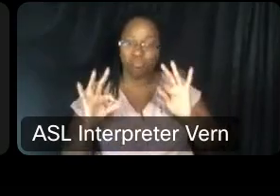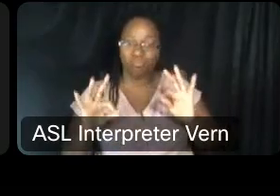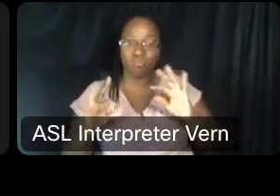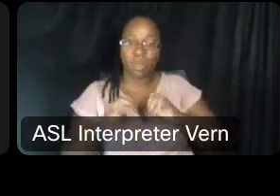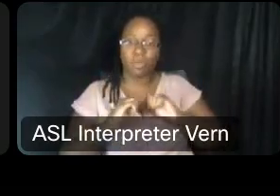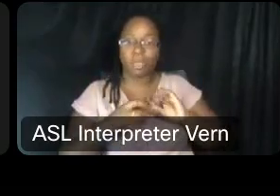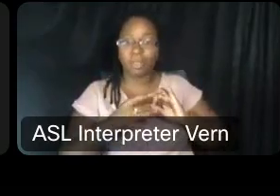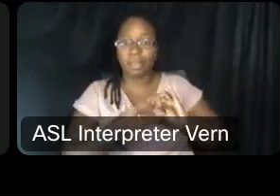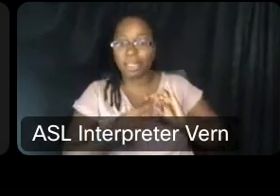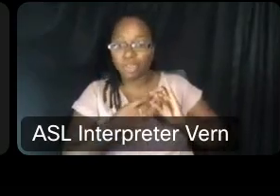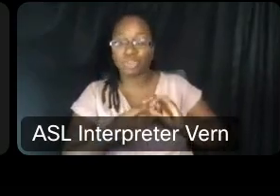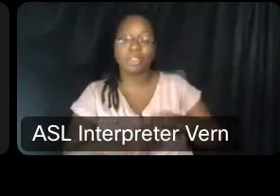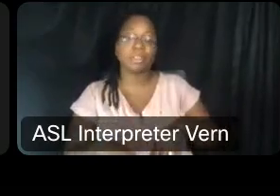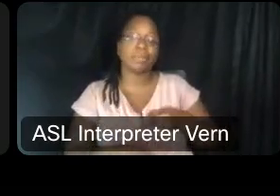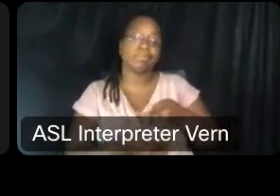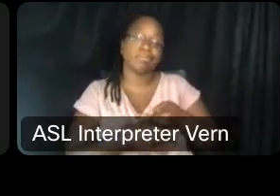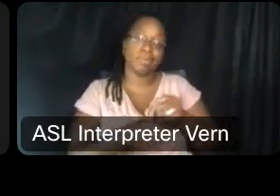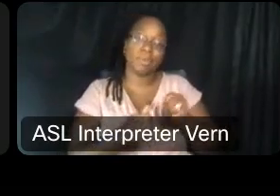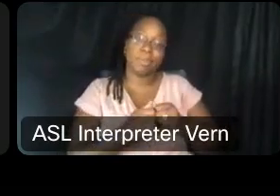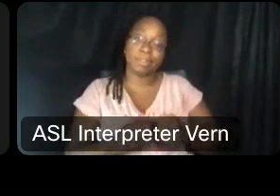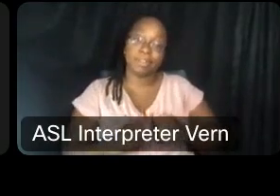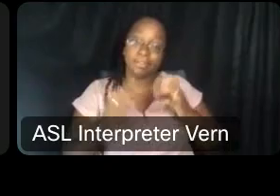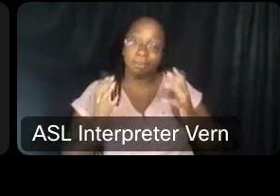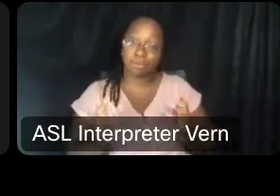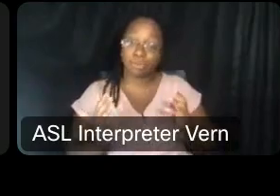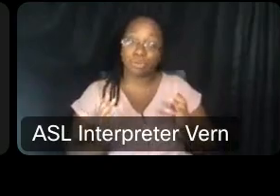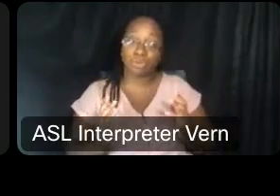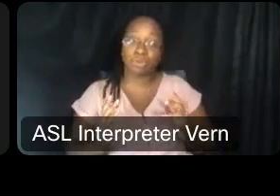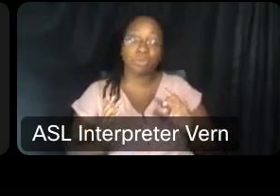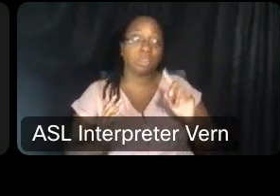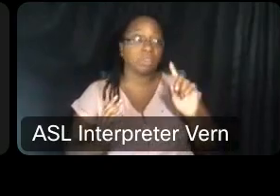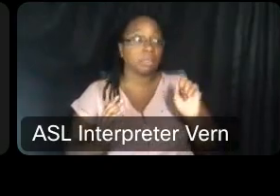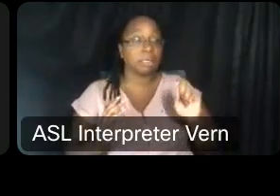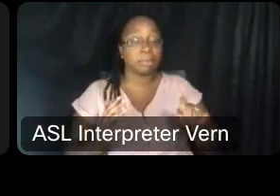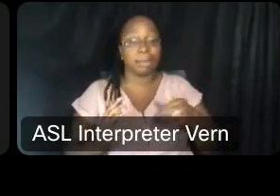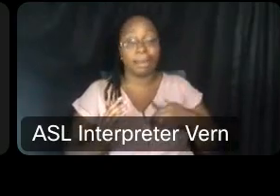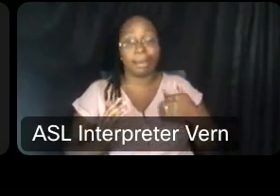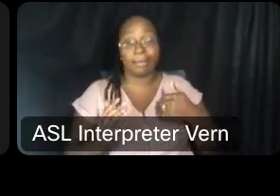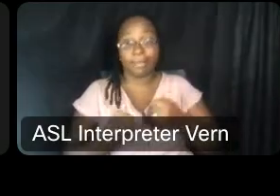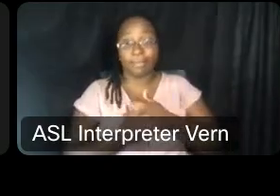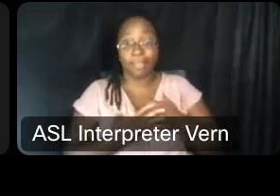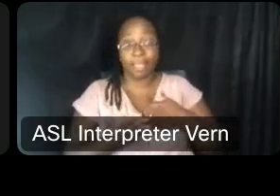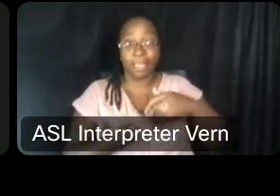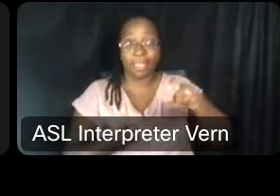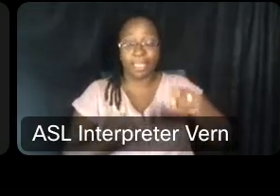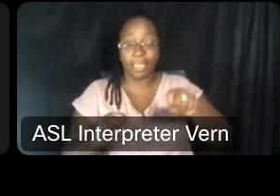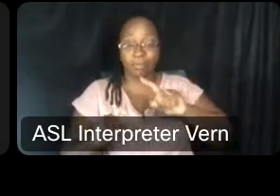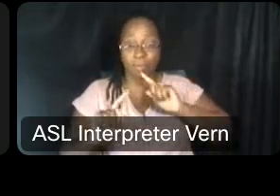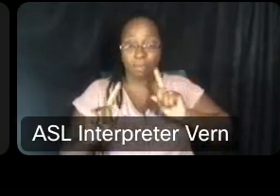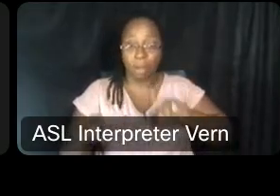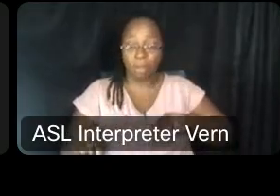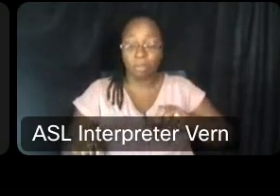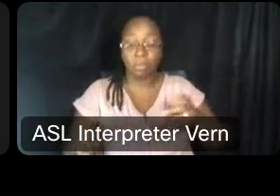with survivors. So asking ourselves, do I have what I need to respond? What helps me stay